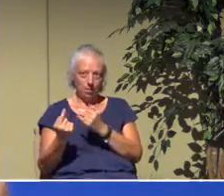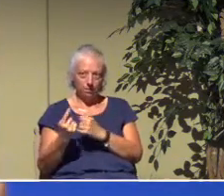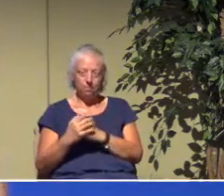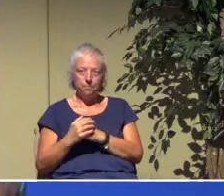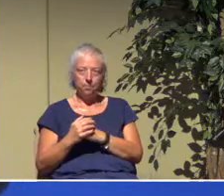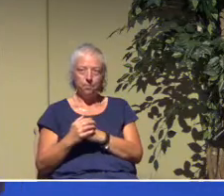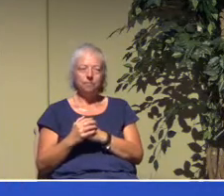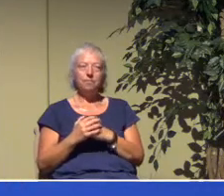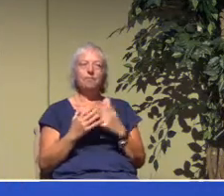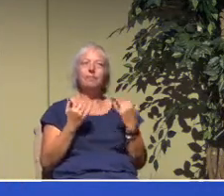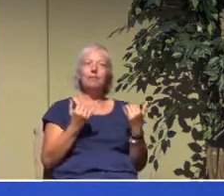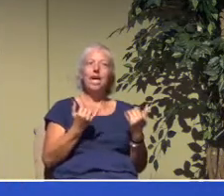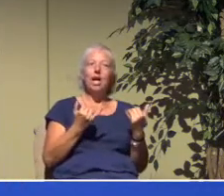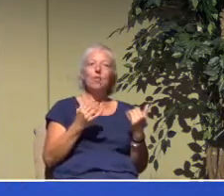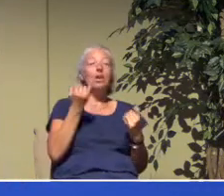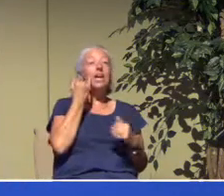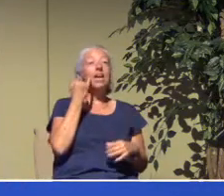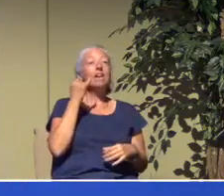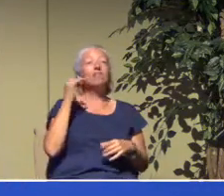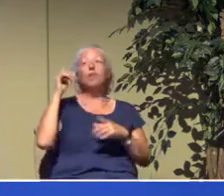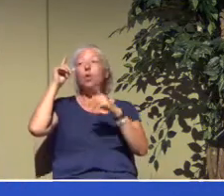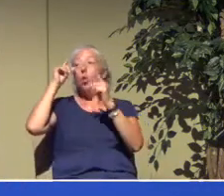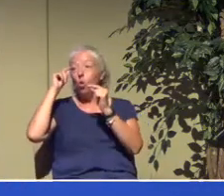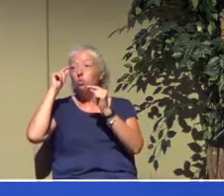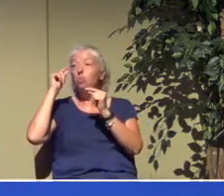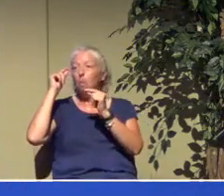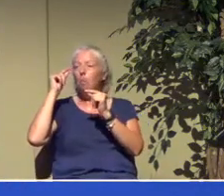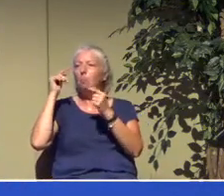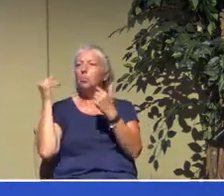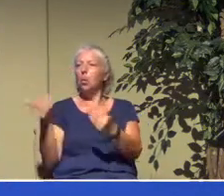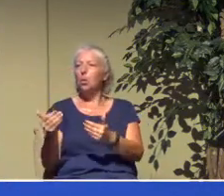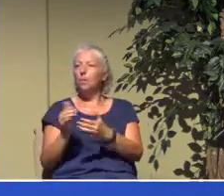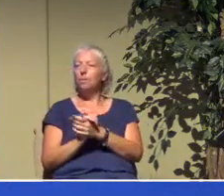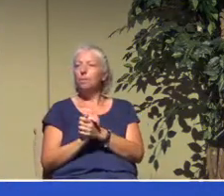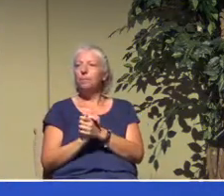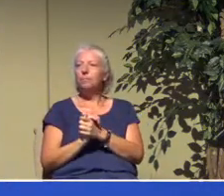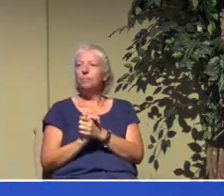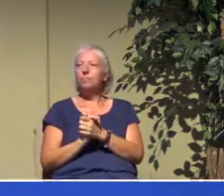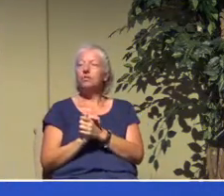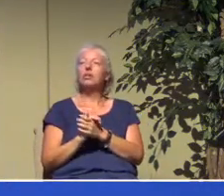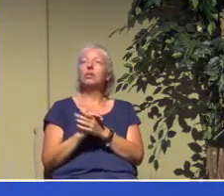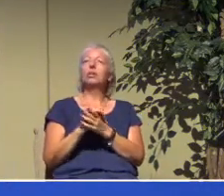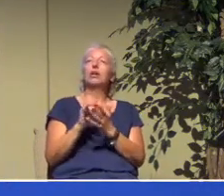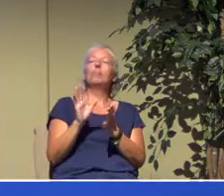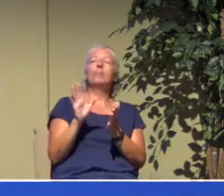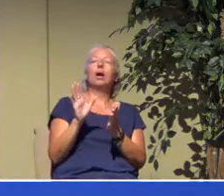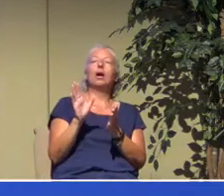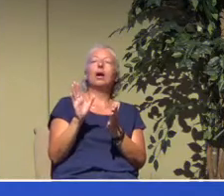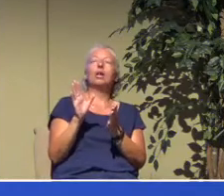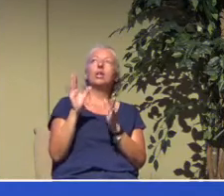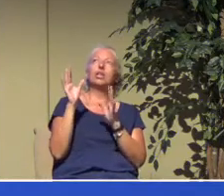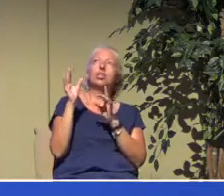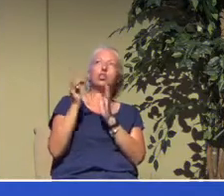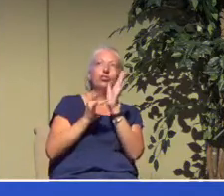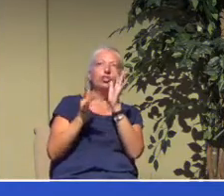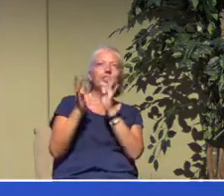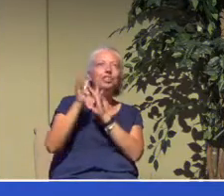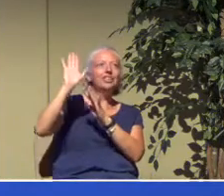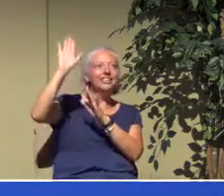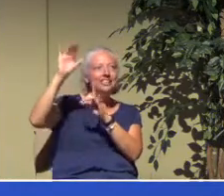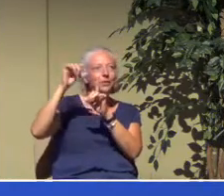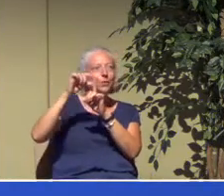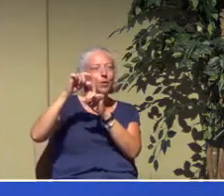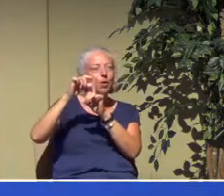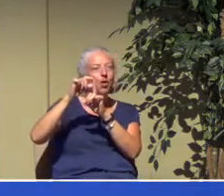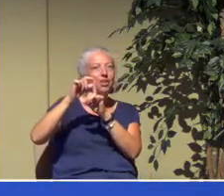I want you to, if you have to close your eyes, go ahead and close your eyes. But listen to these words. Jesus is speaking to